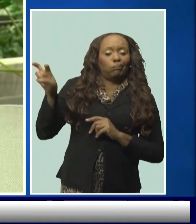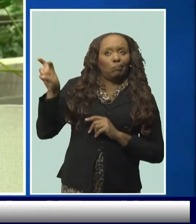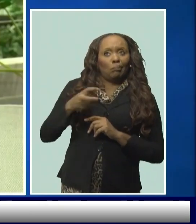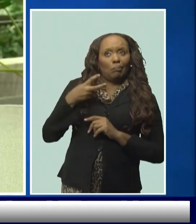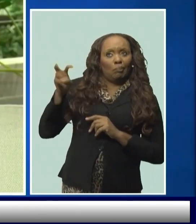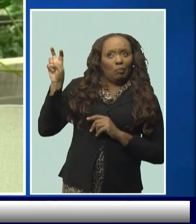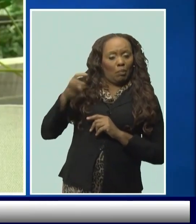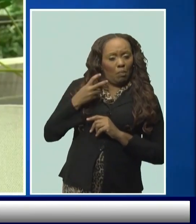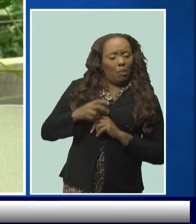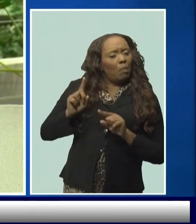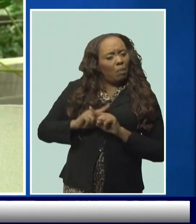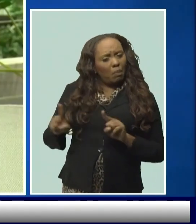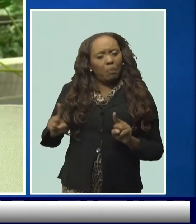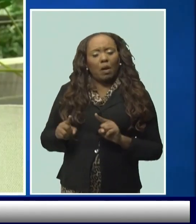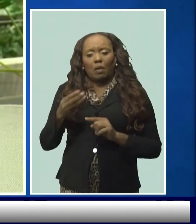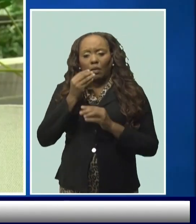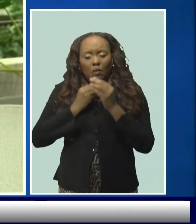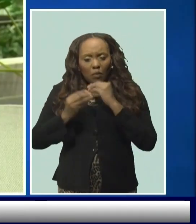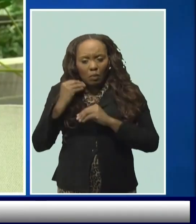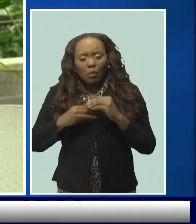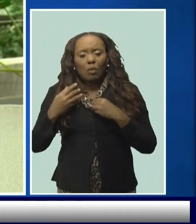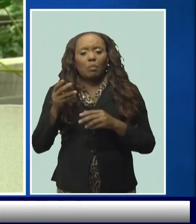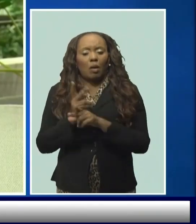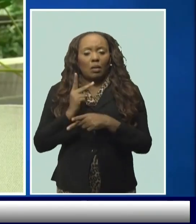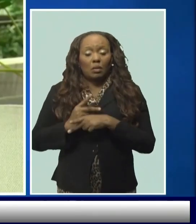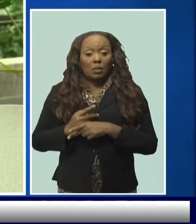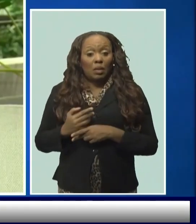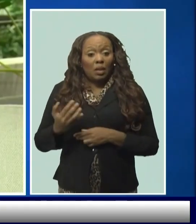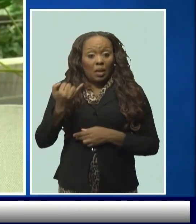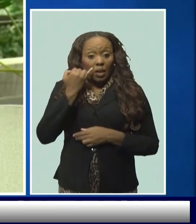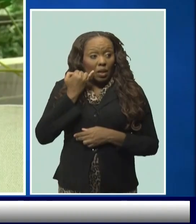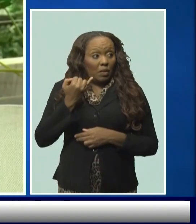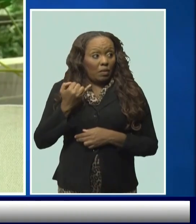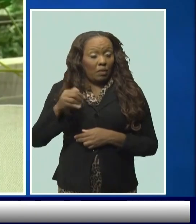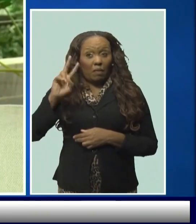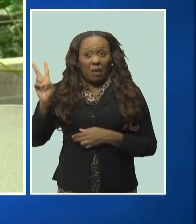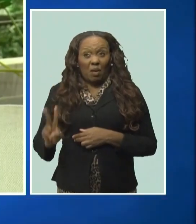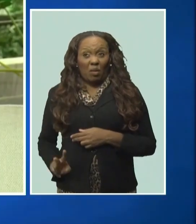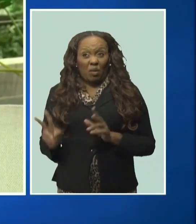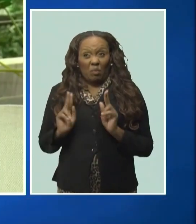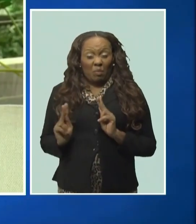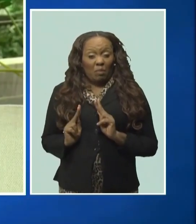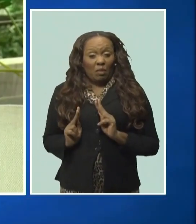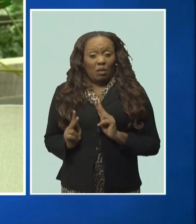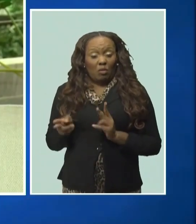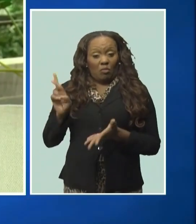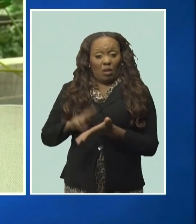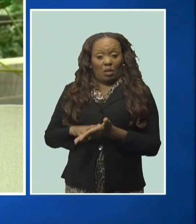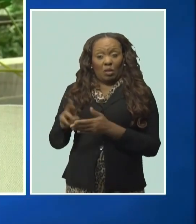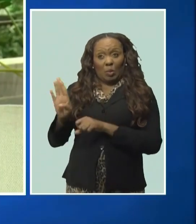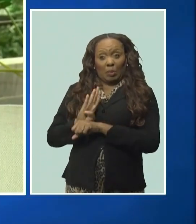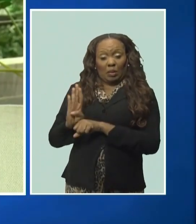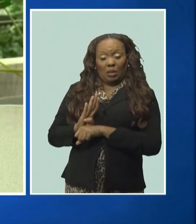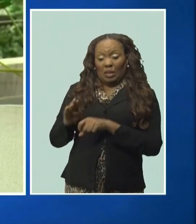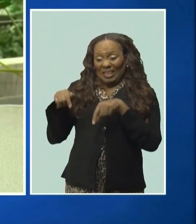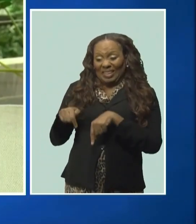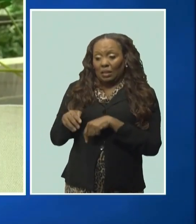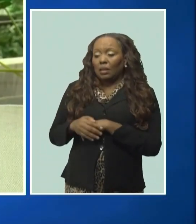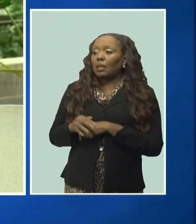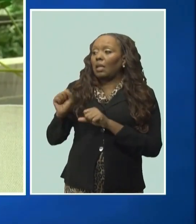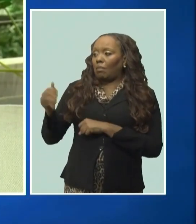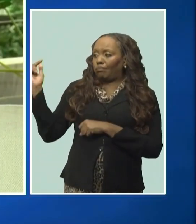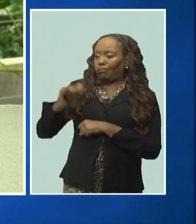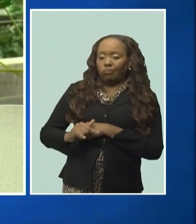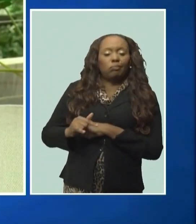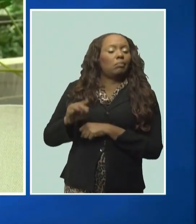It makes it easier for Venezuelan businessmen who have businesses registered in Barbados to be able to come back to Barbados